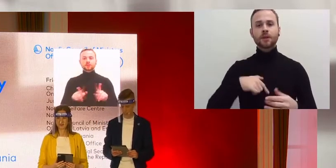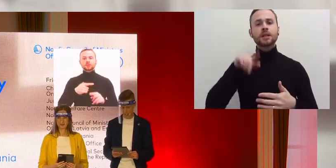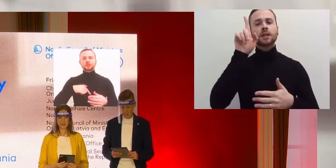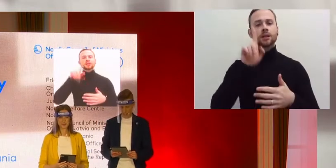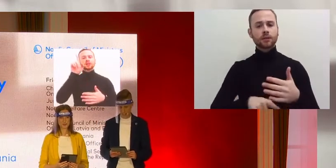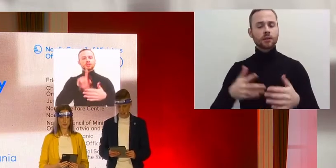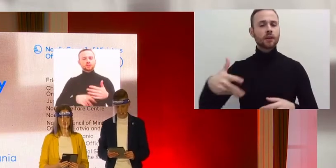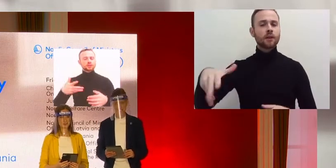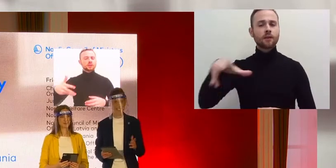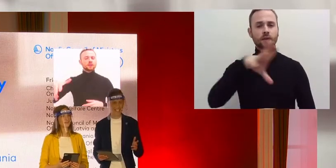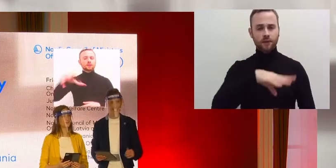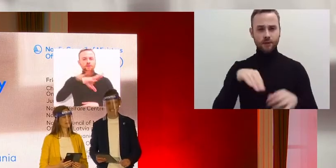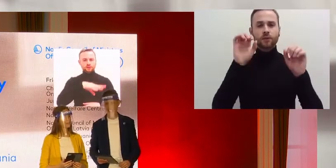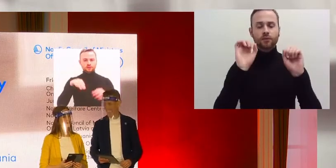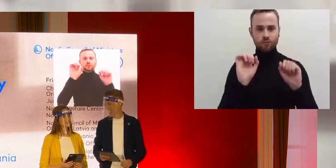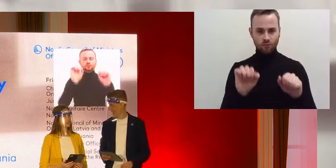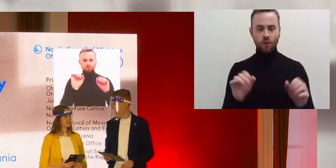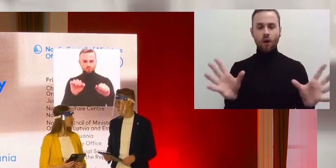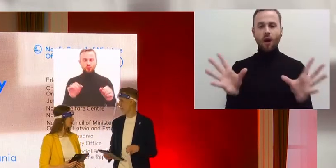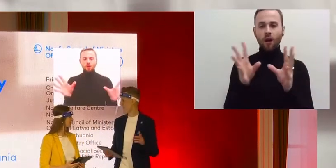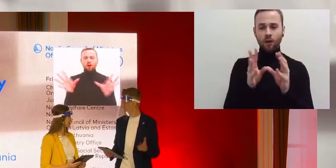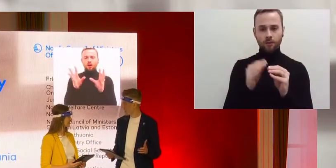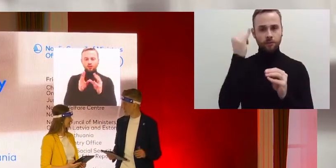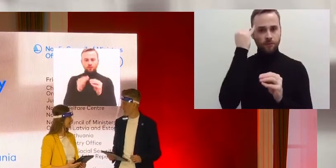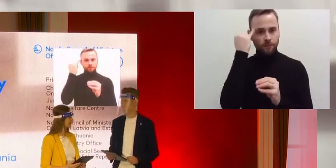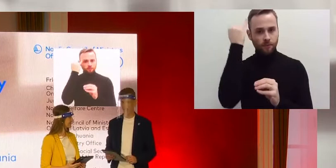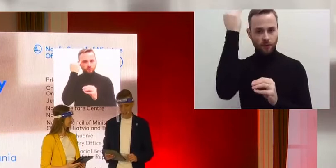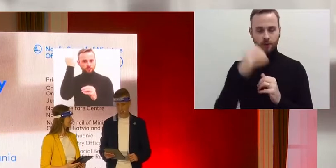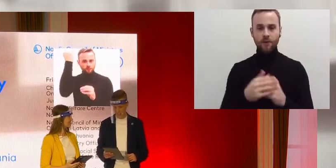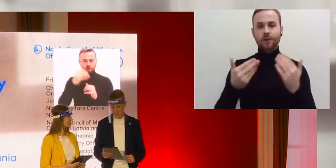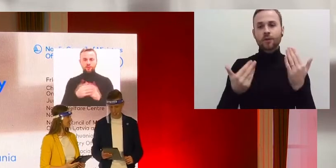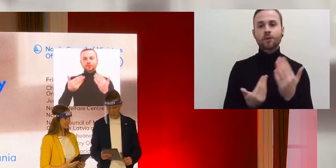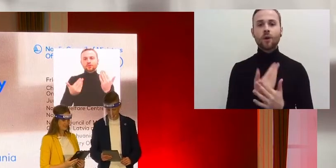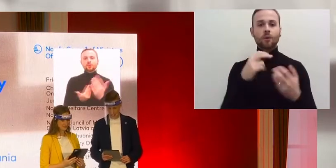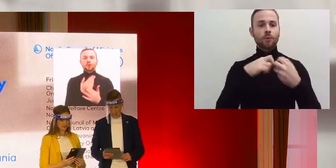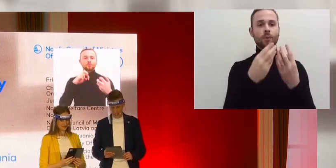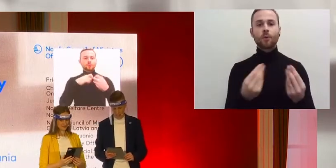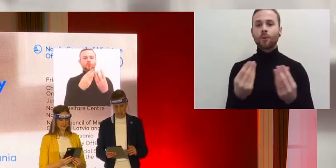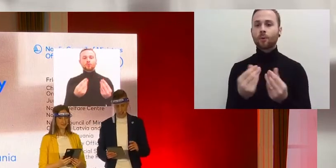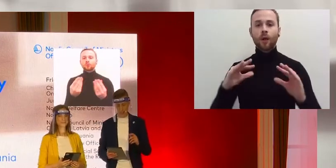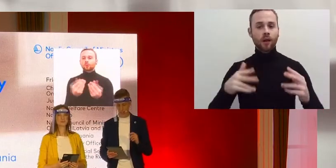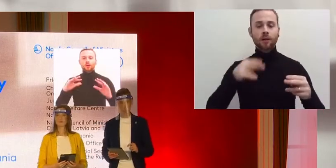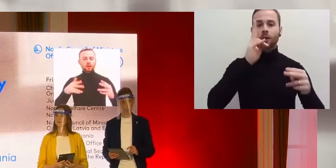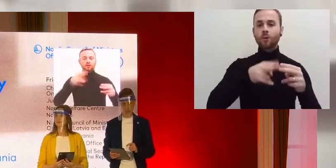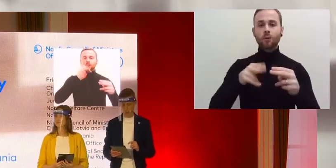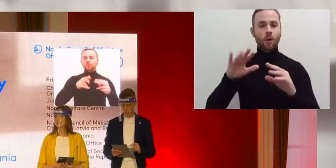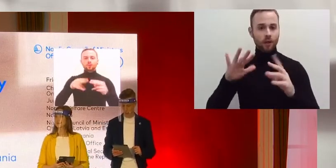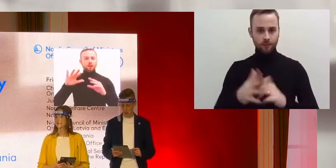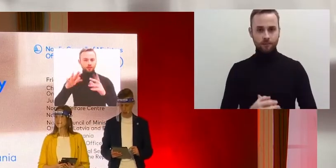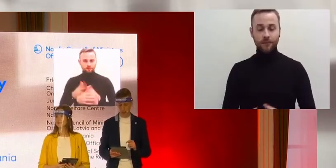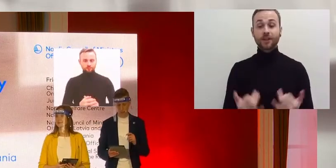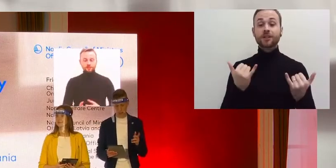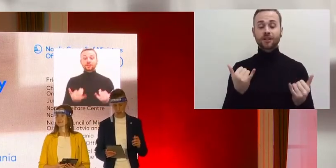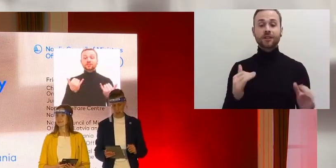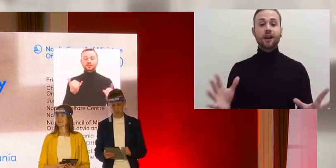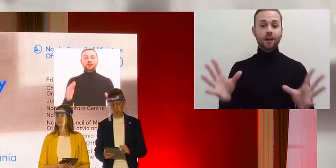met. So, today is the day when we co-design the future together. The themes of the conference will range